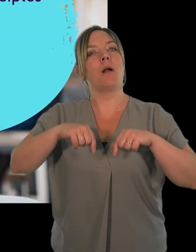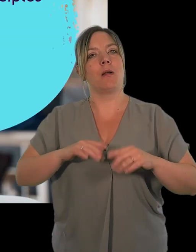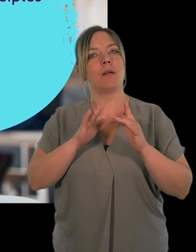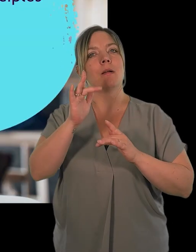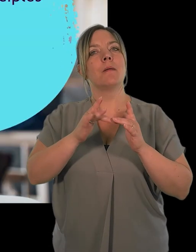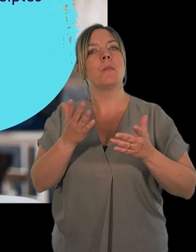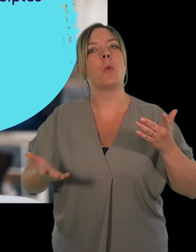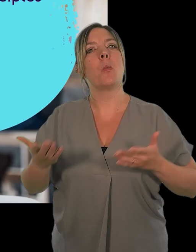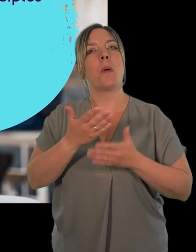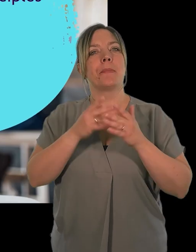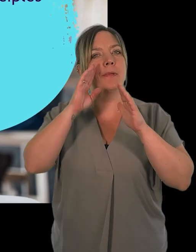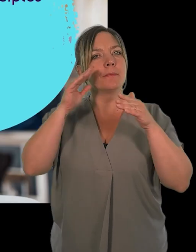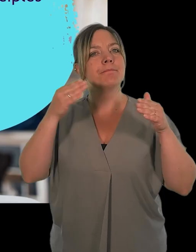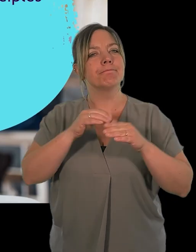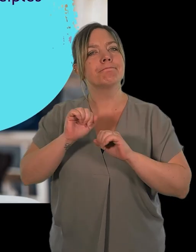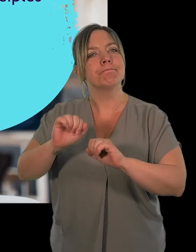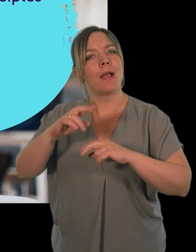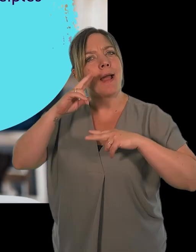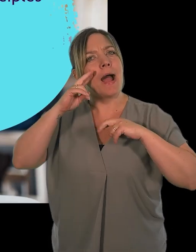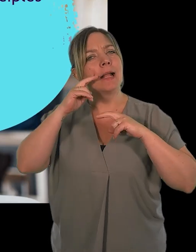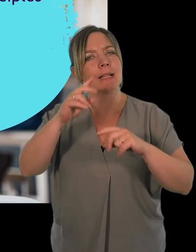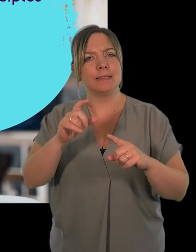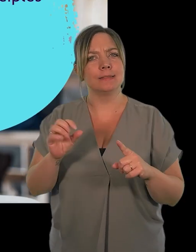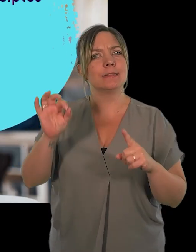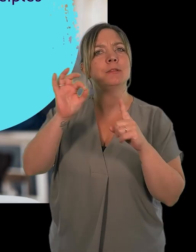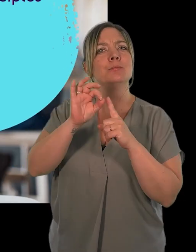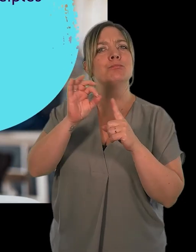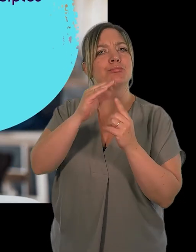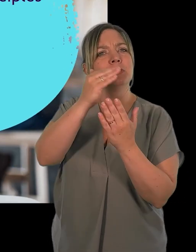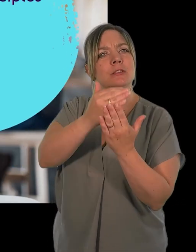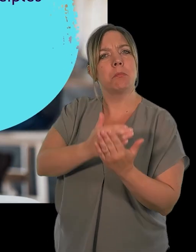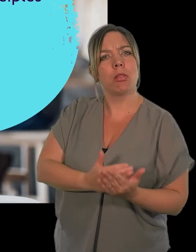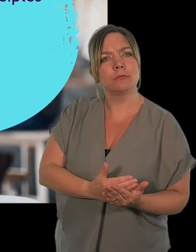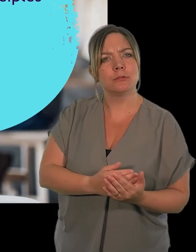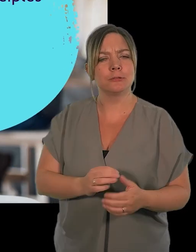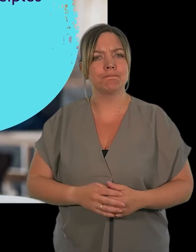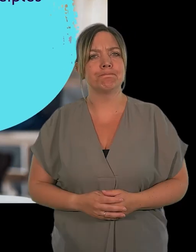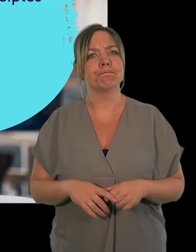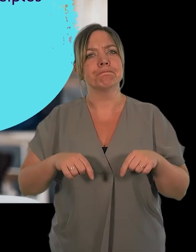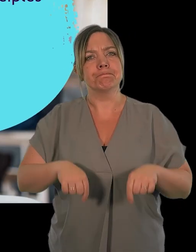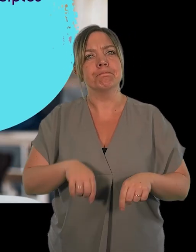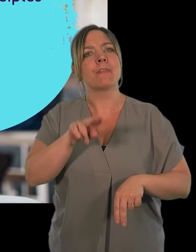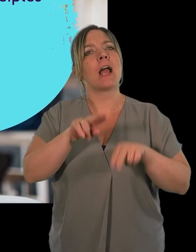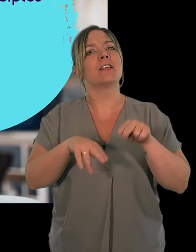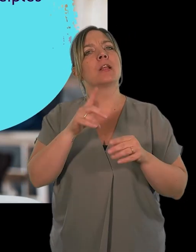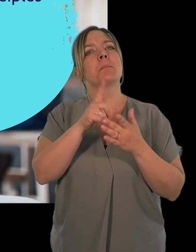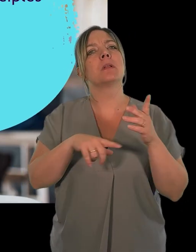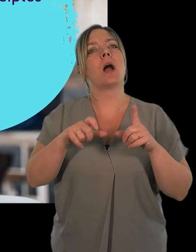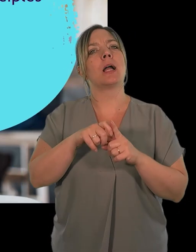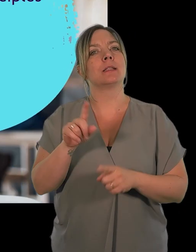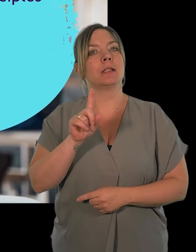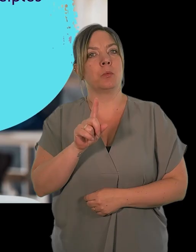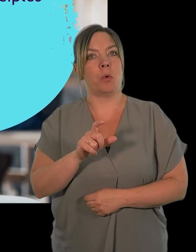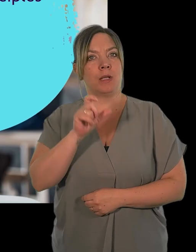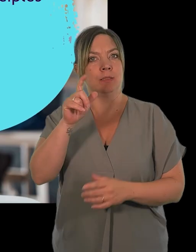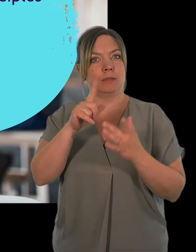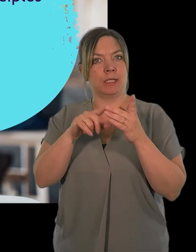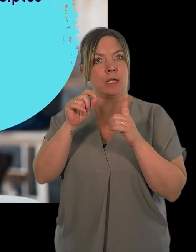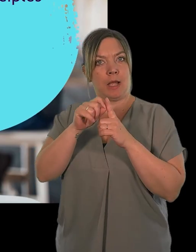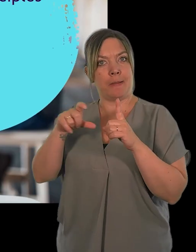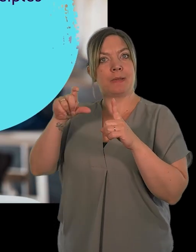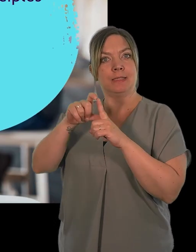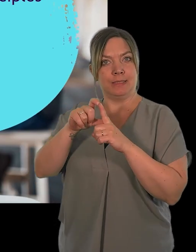Hello and welcome to this webinar for Principles of Analytics. The assessment ID